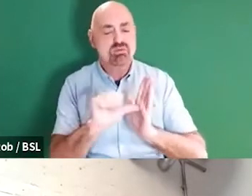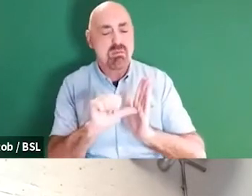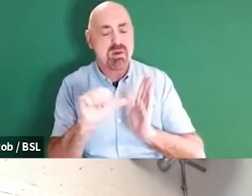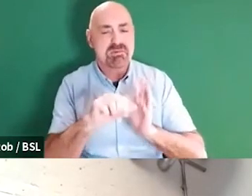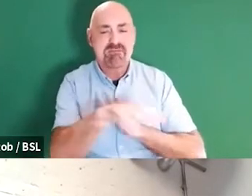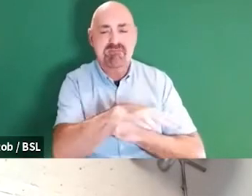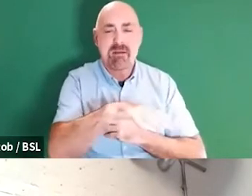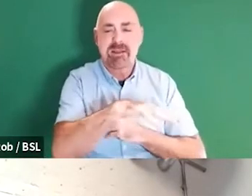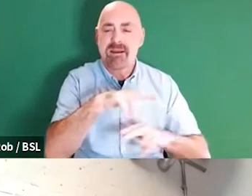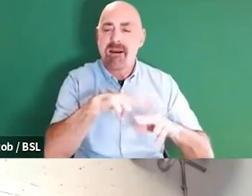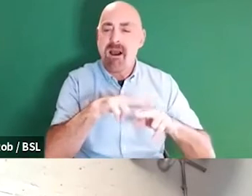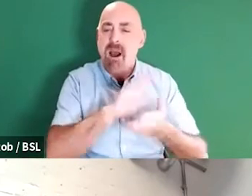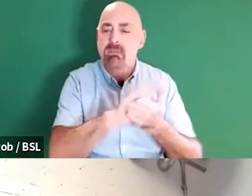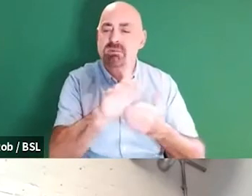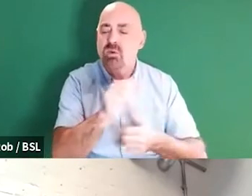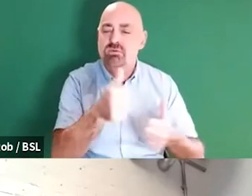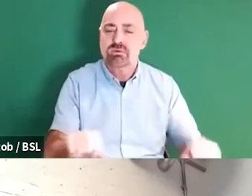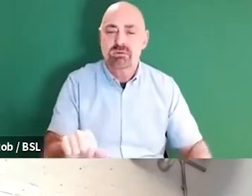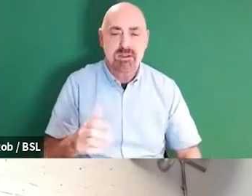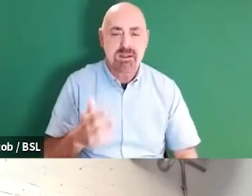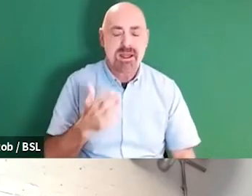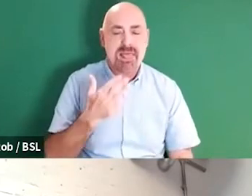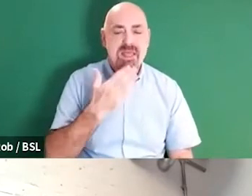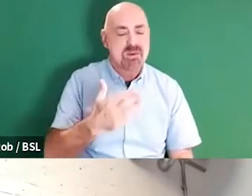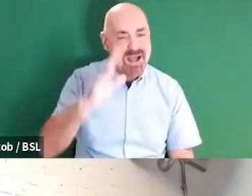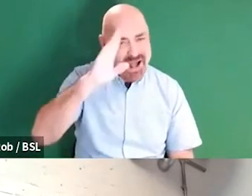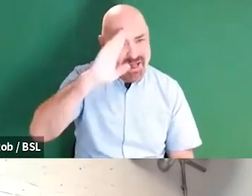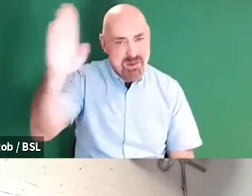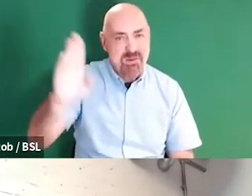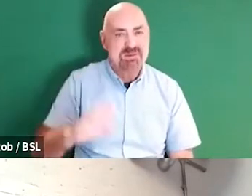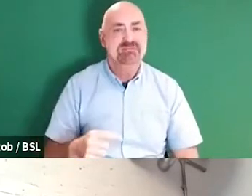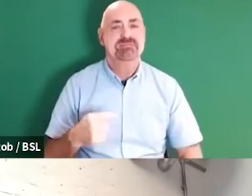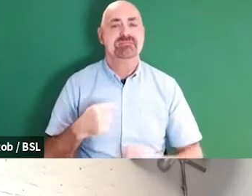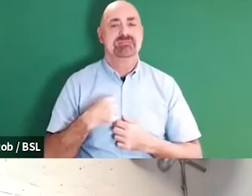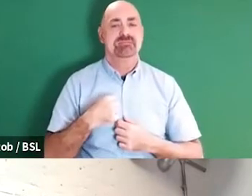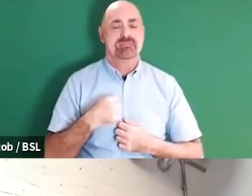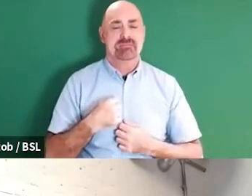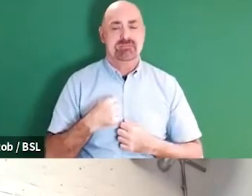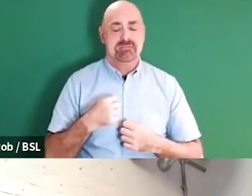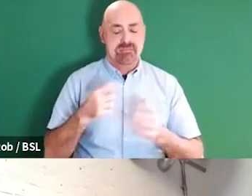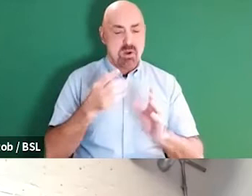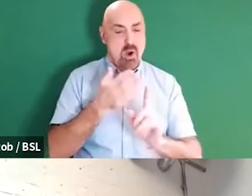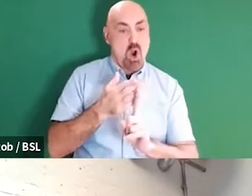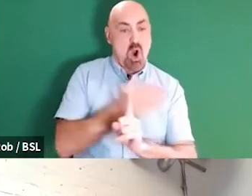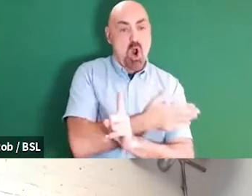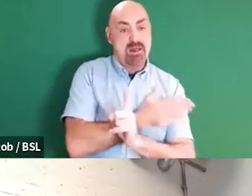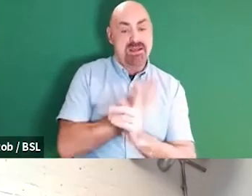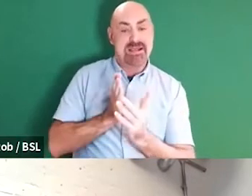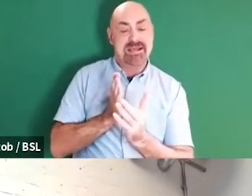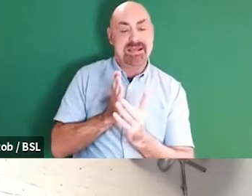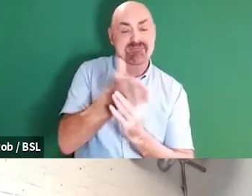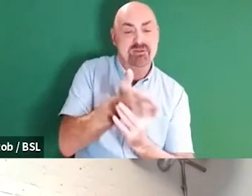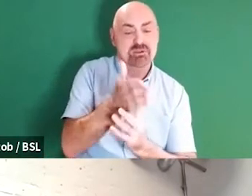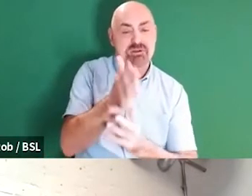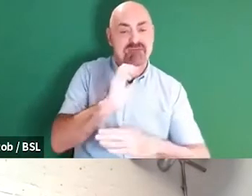will solve? Thanks, Dina, and hello, everyone. I'm representing the Early Intervention Foundation along with other